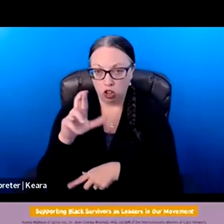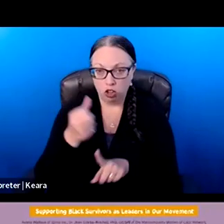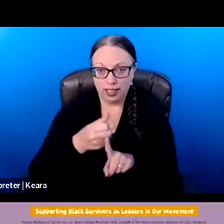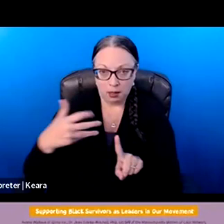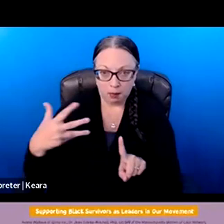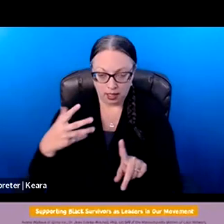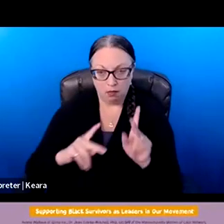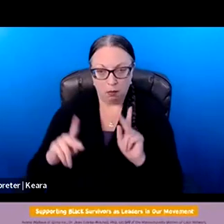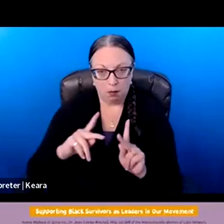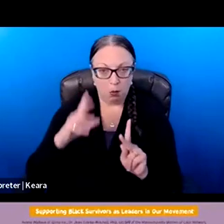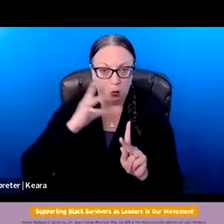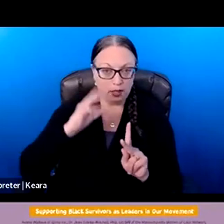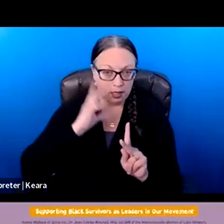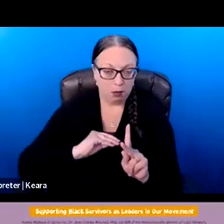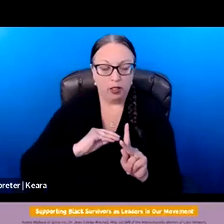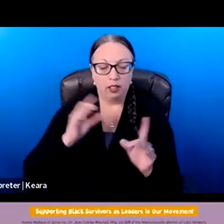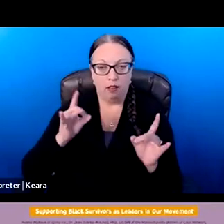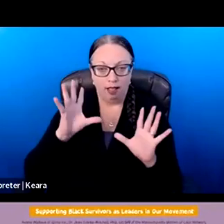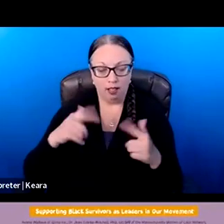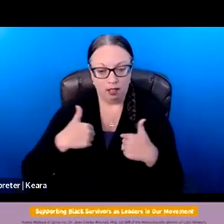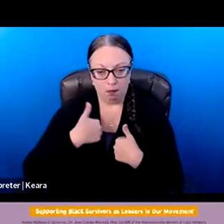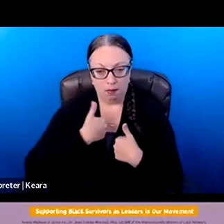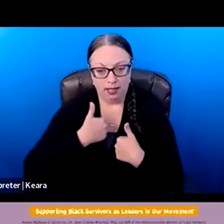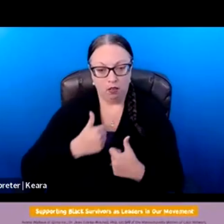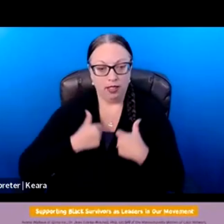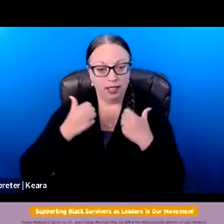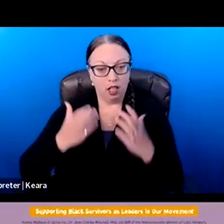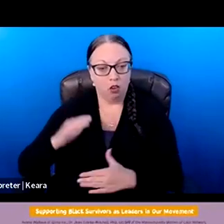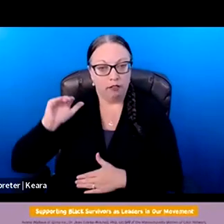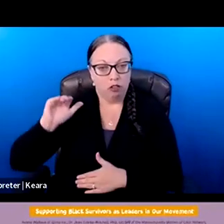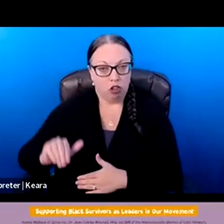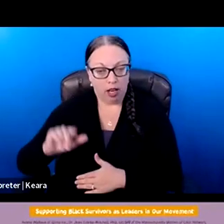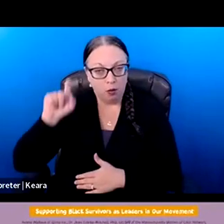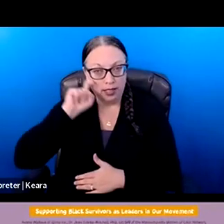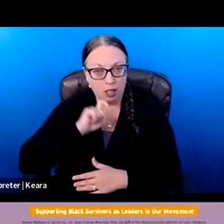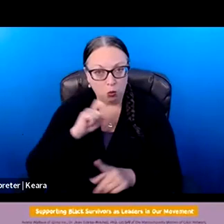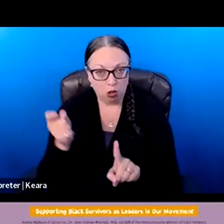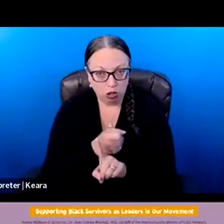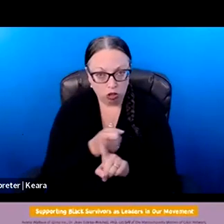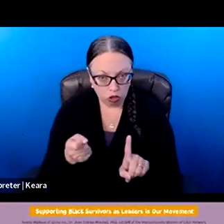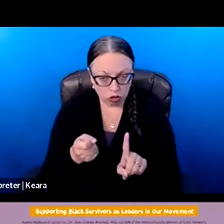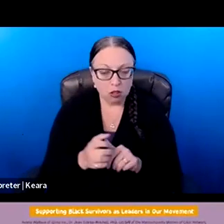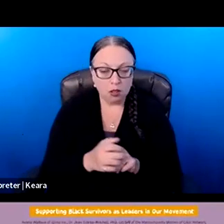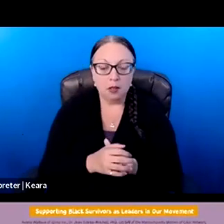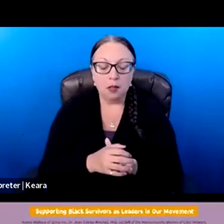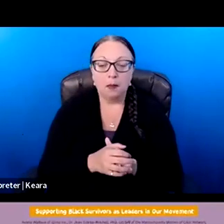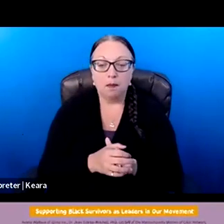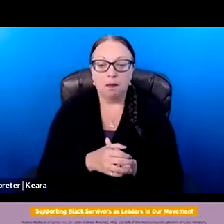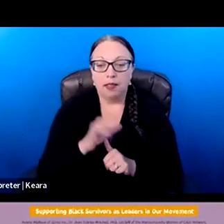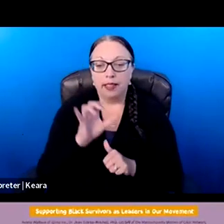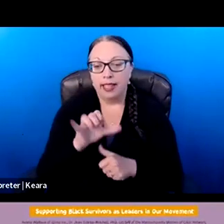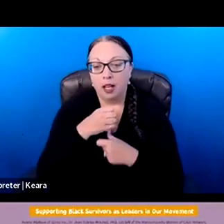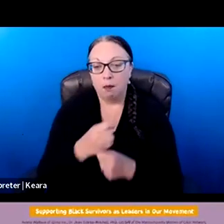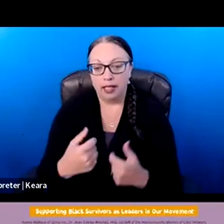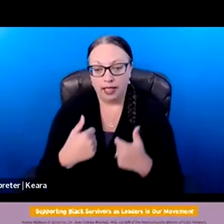I'm a survivor of child sexual assault. And because of that, it made me want to